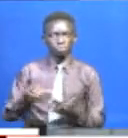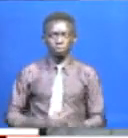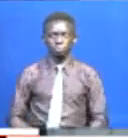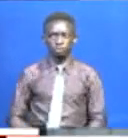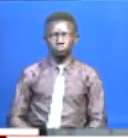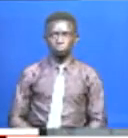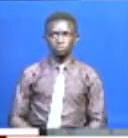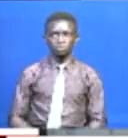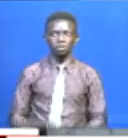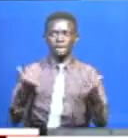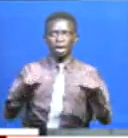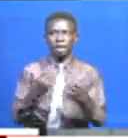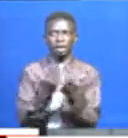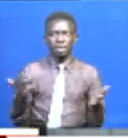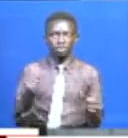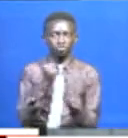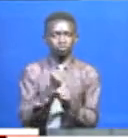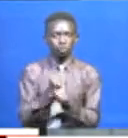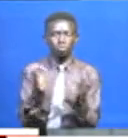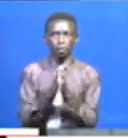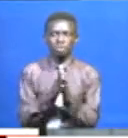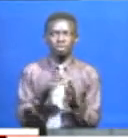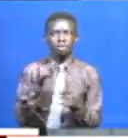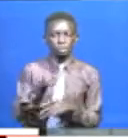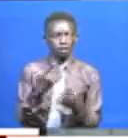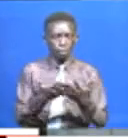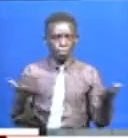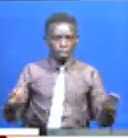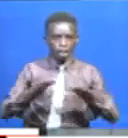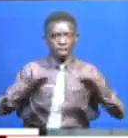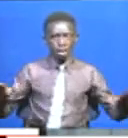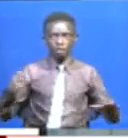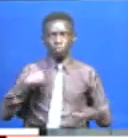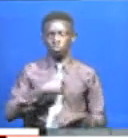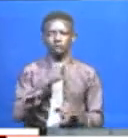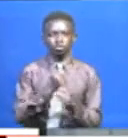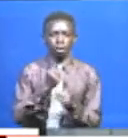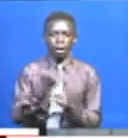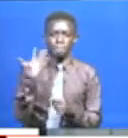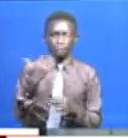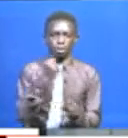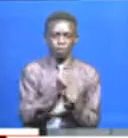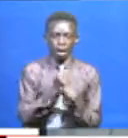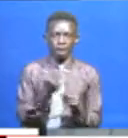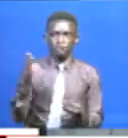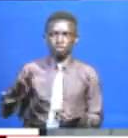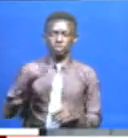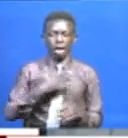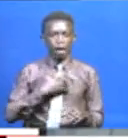Anything to do with the property, we showed him all our paperwork. He took our original title